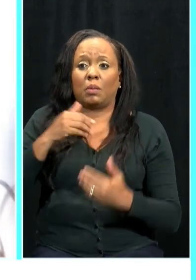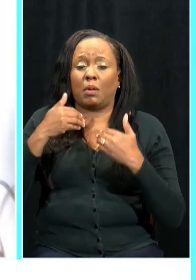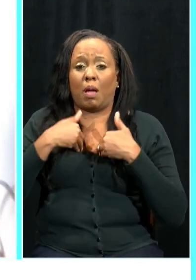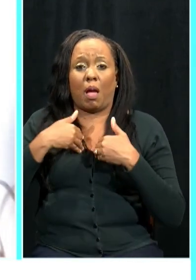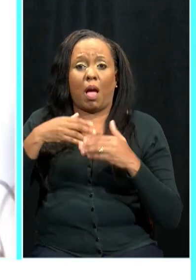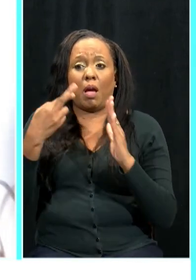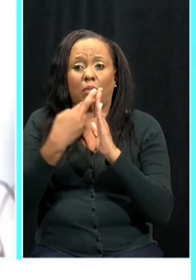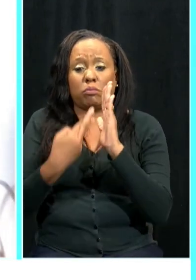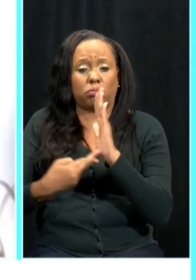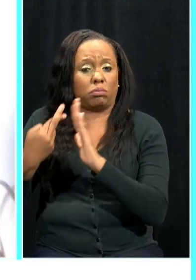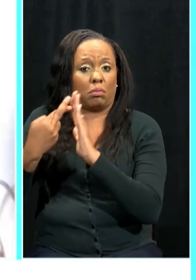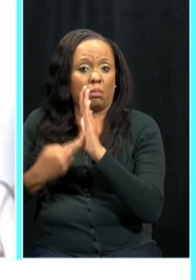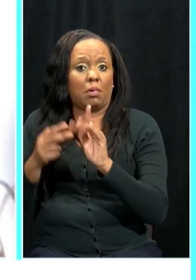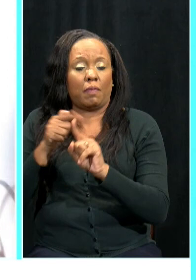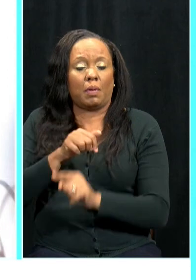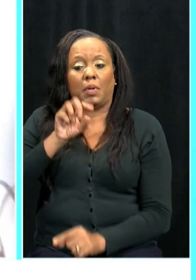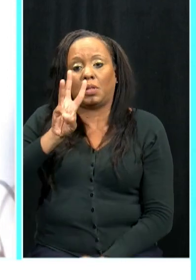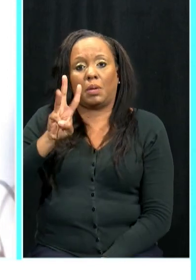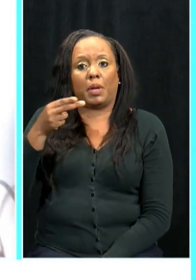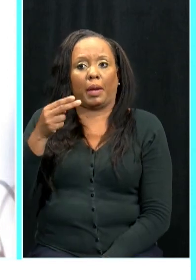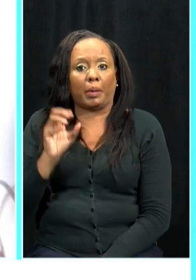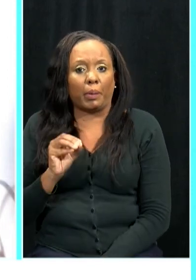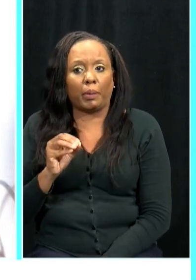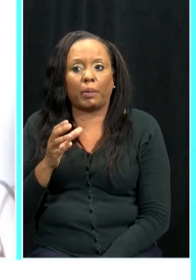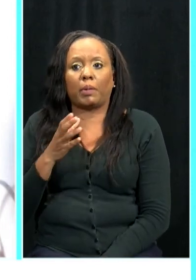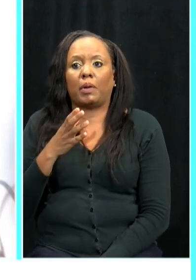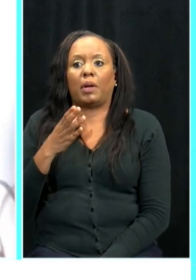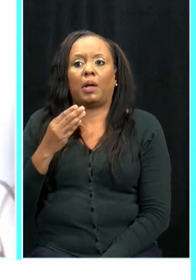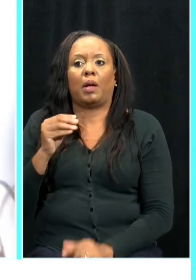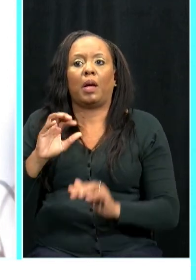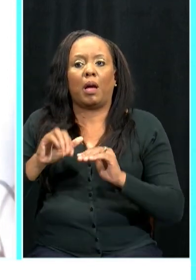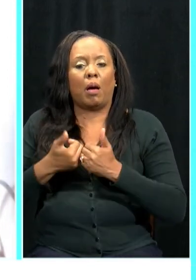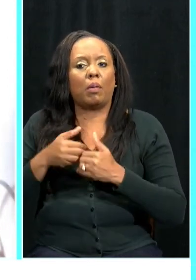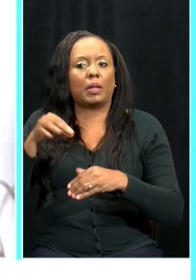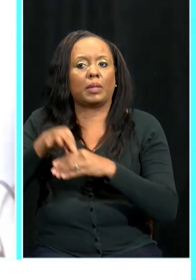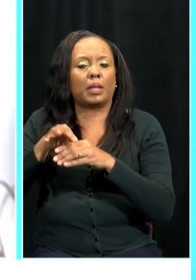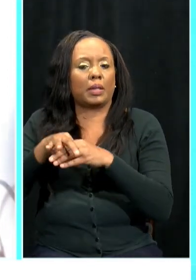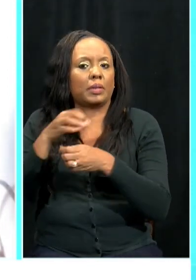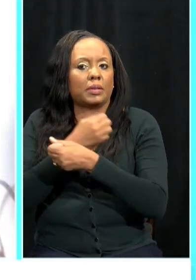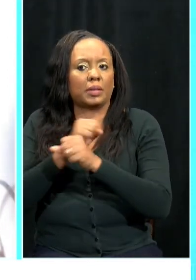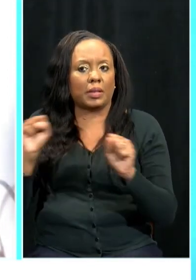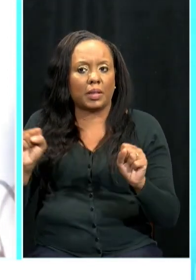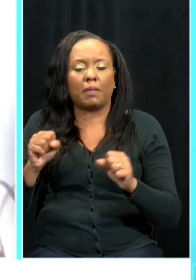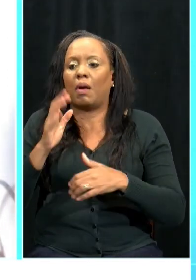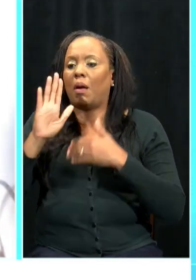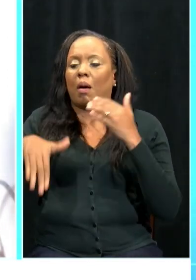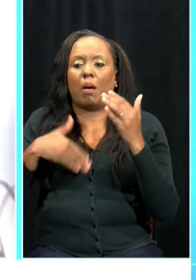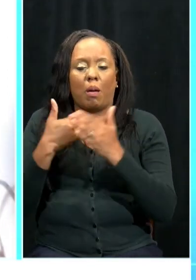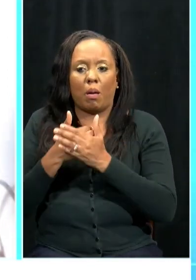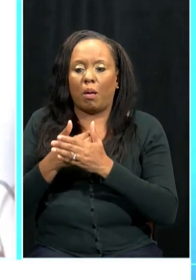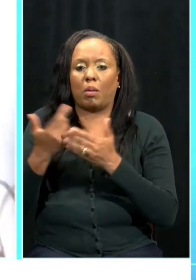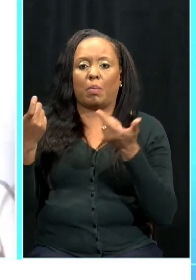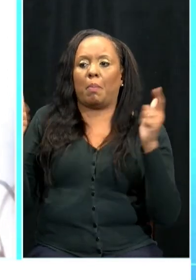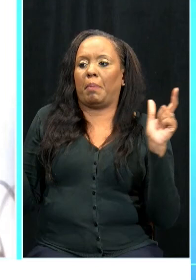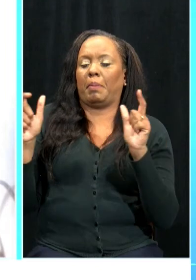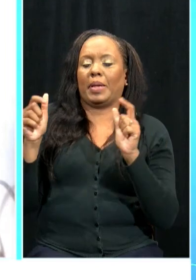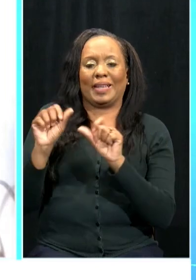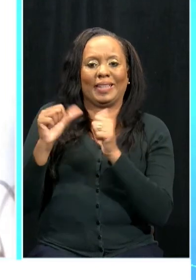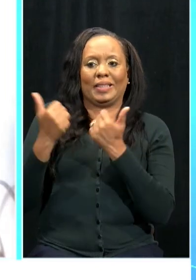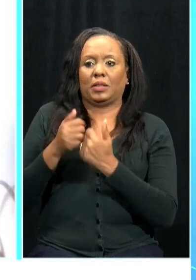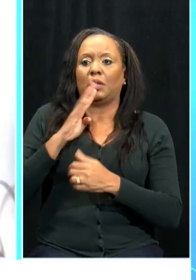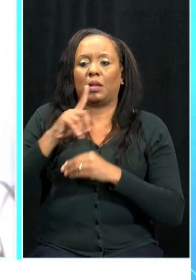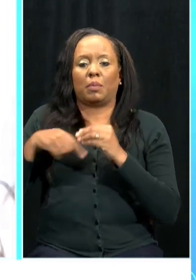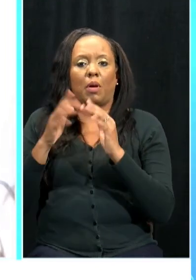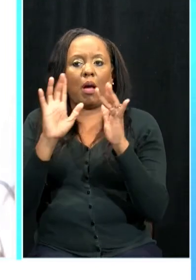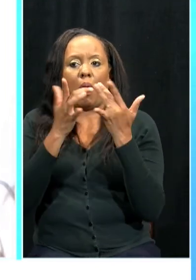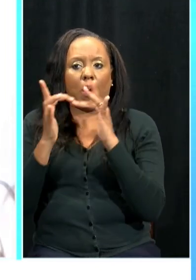from the various agencies pointing out how you may do it safely, and they all mention things like the online